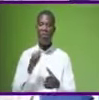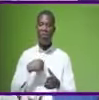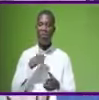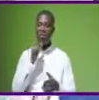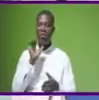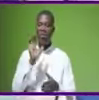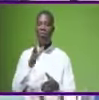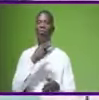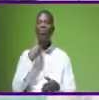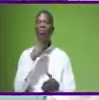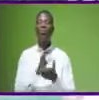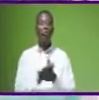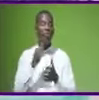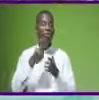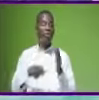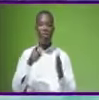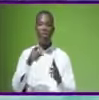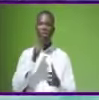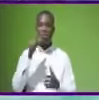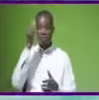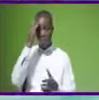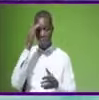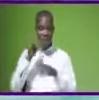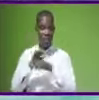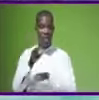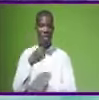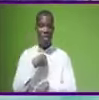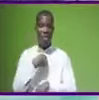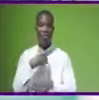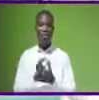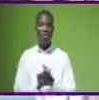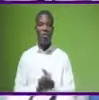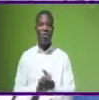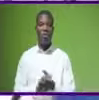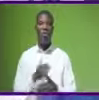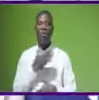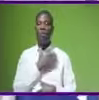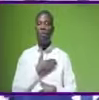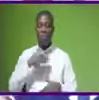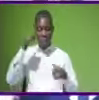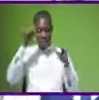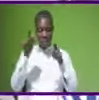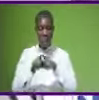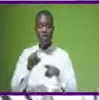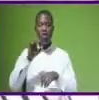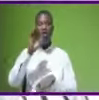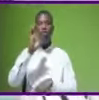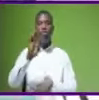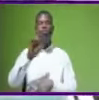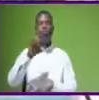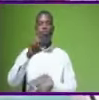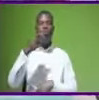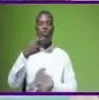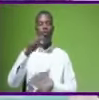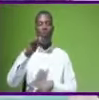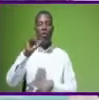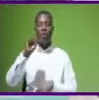mom dia won hunu no eno nti no wasoma me yes enti brothers mumbisa